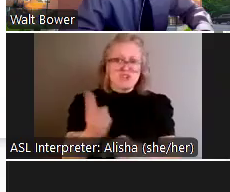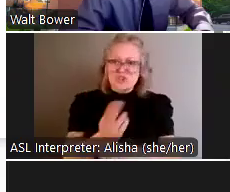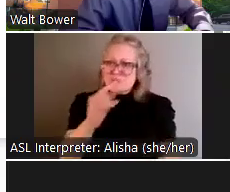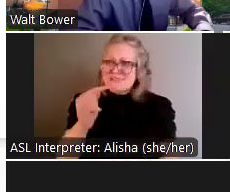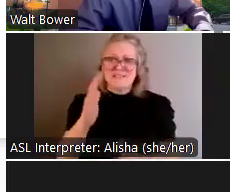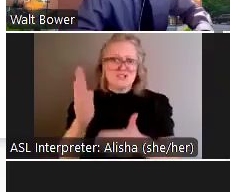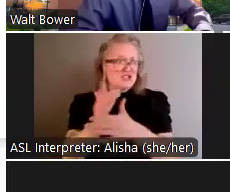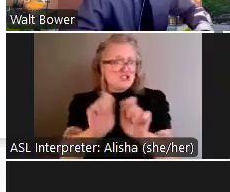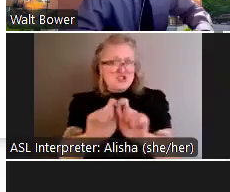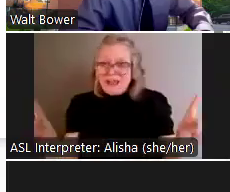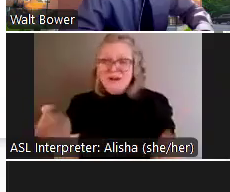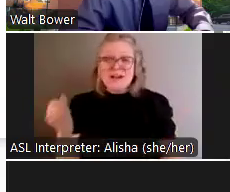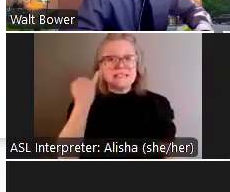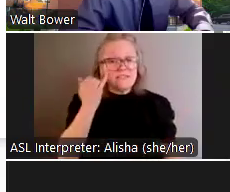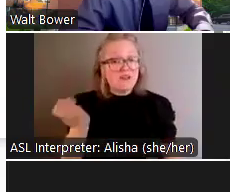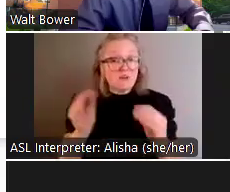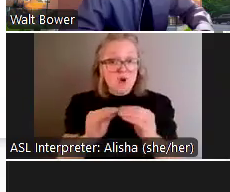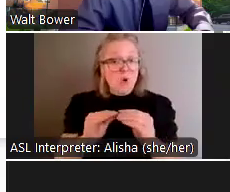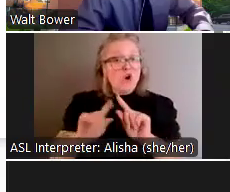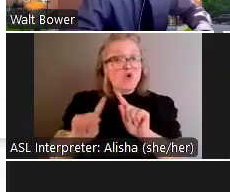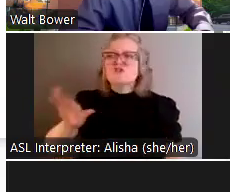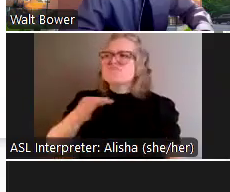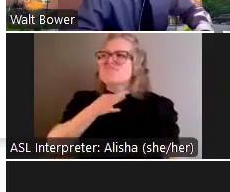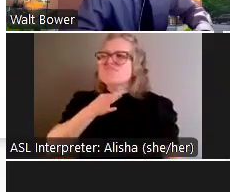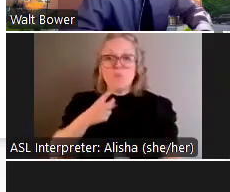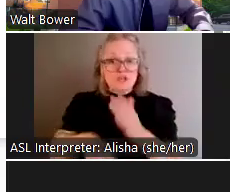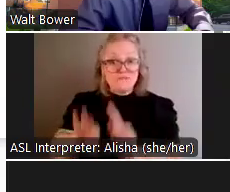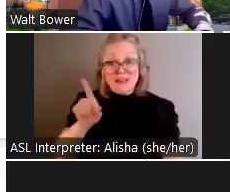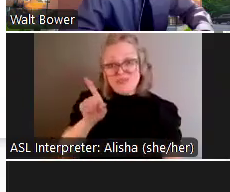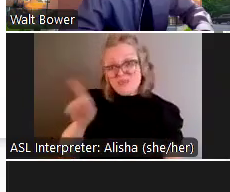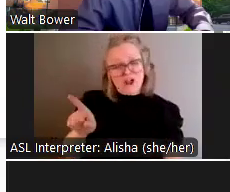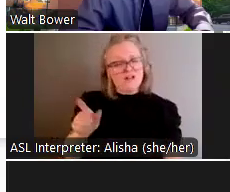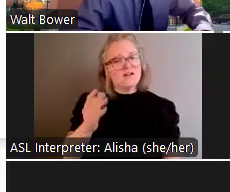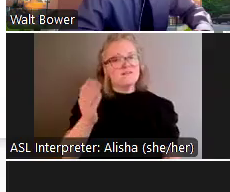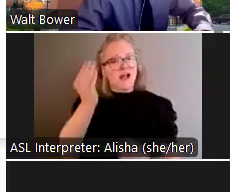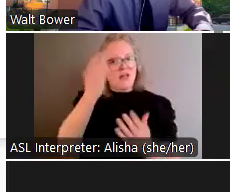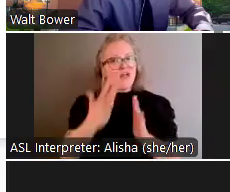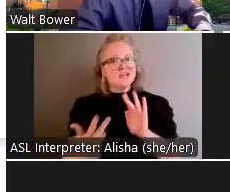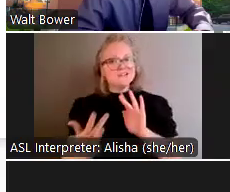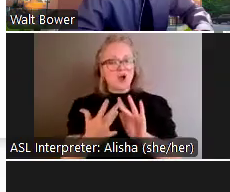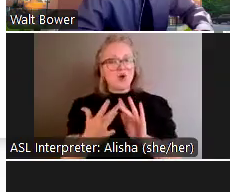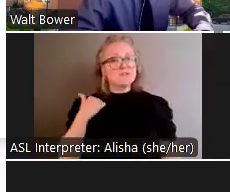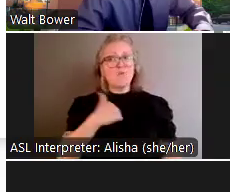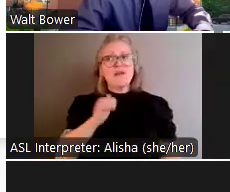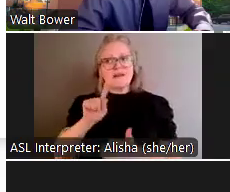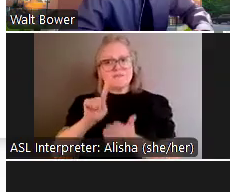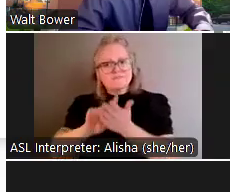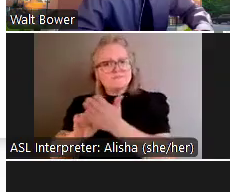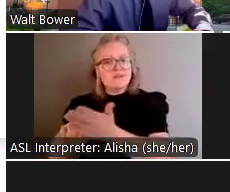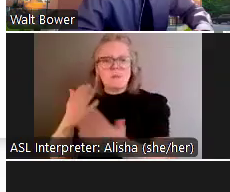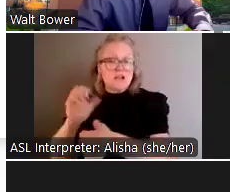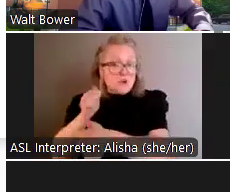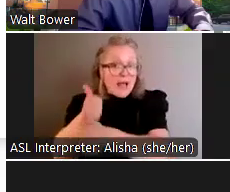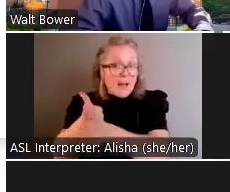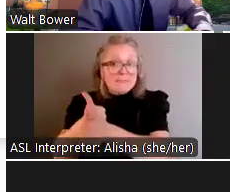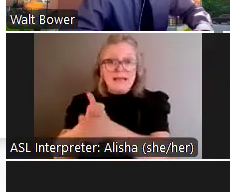And if you all have questions about things you find on it, please let us know so we can take a look at that. If we need to update something, we